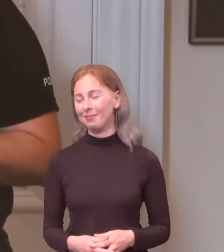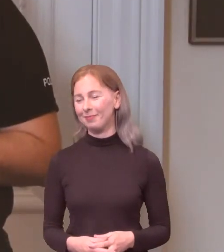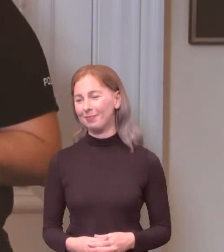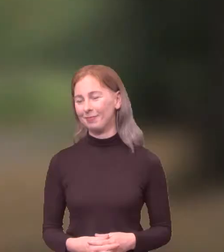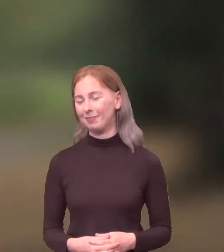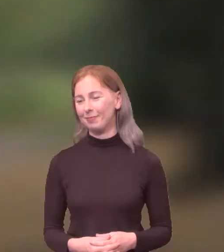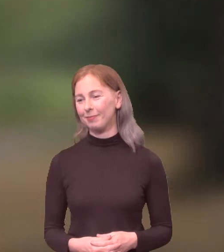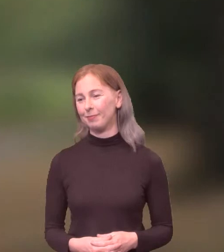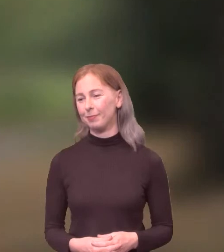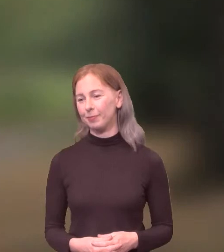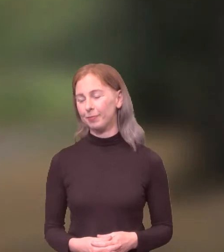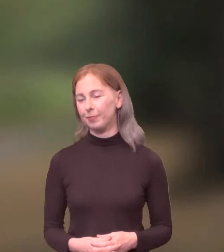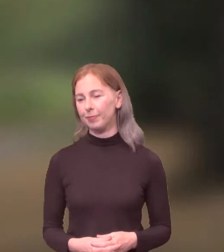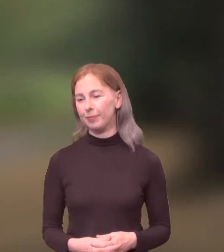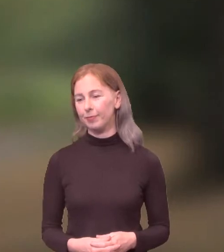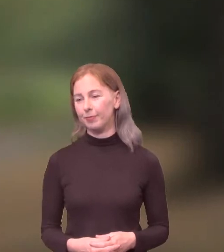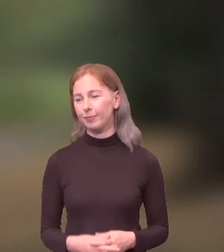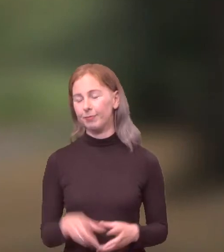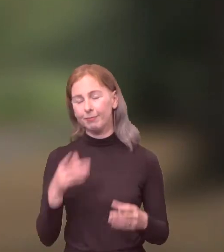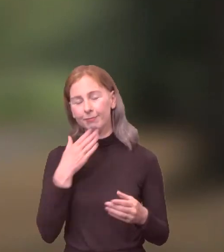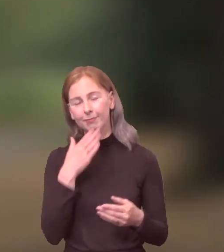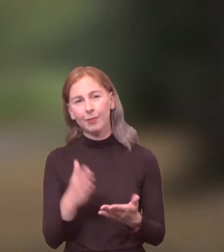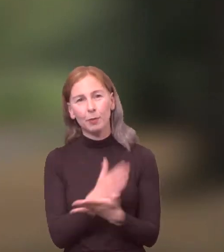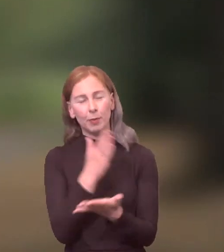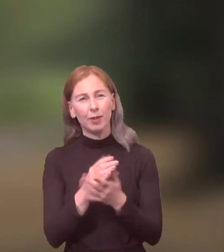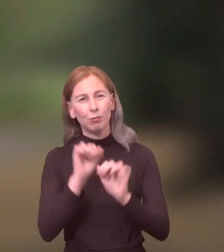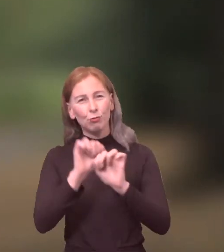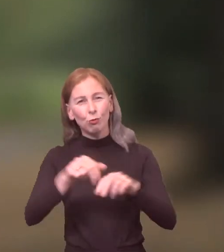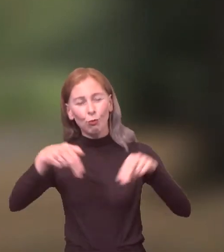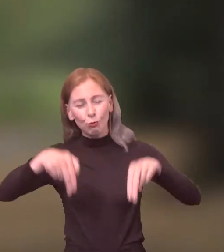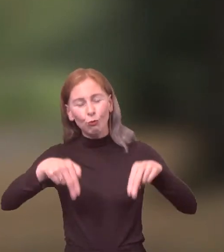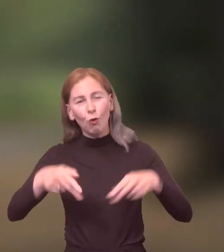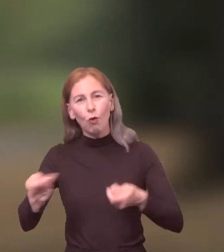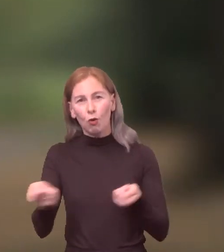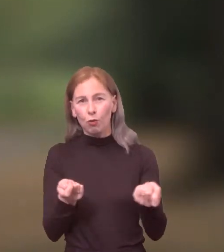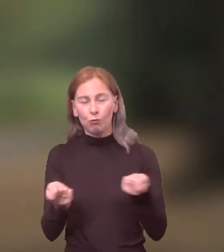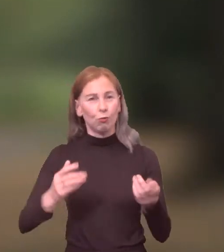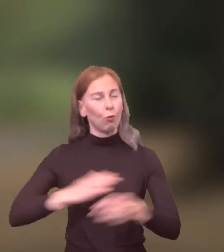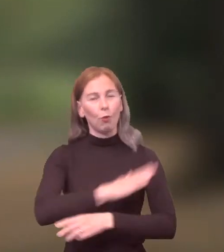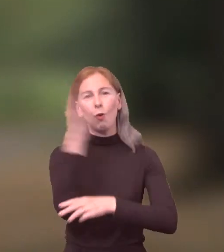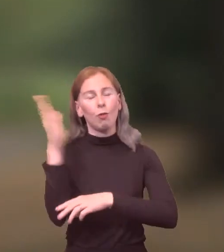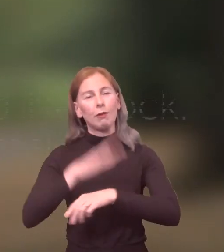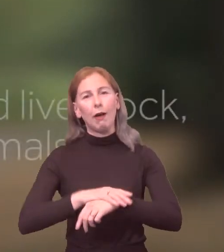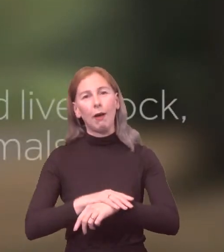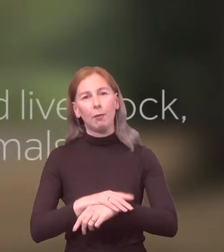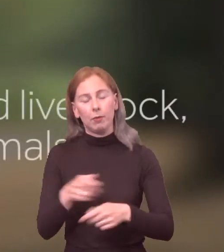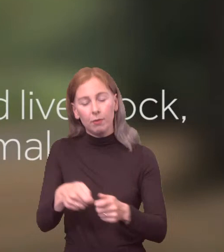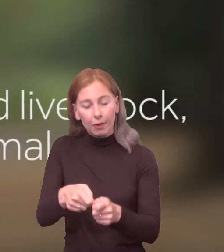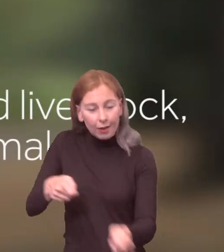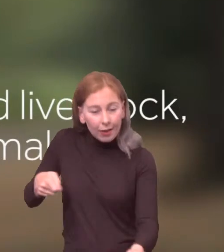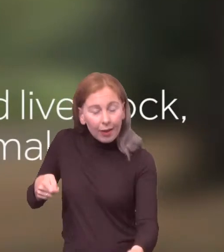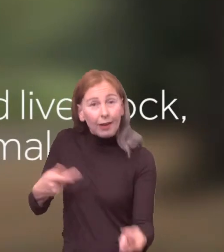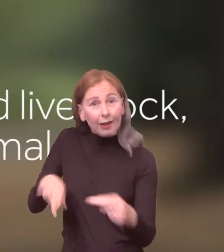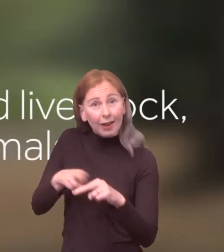beautiful surroundings, but please do ensure your dog is under control at all times. Keep it on a lead when near livestock, and